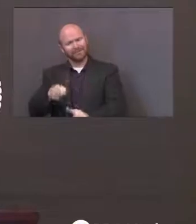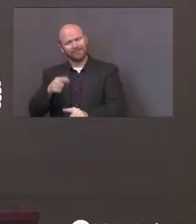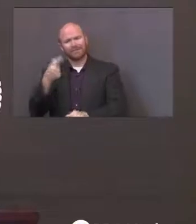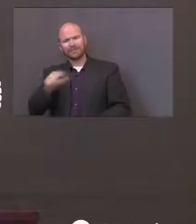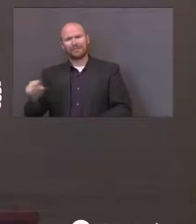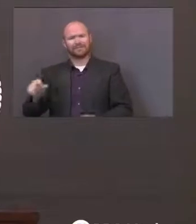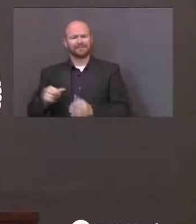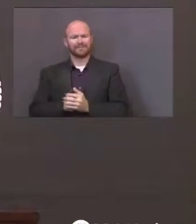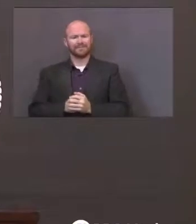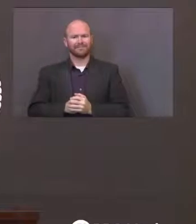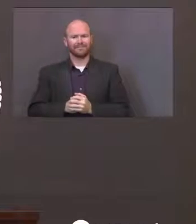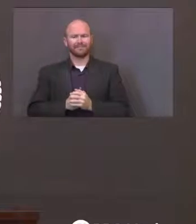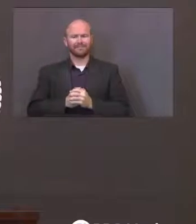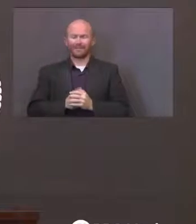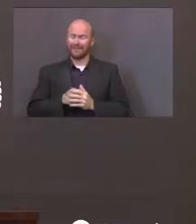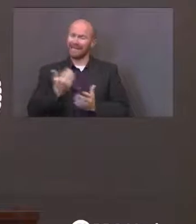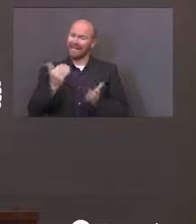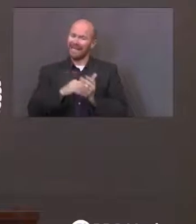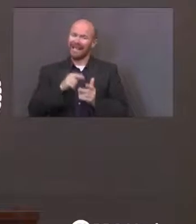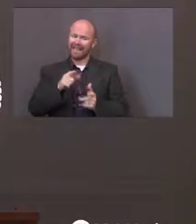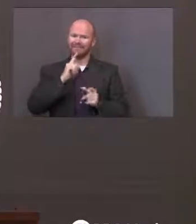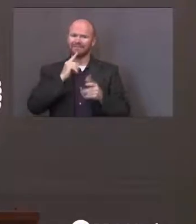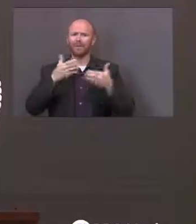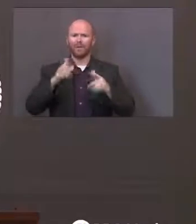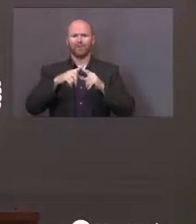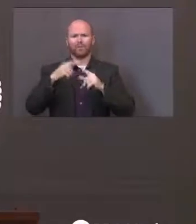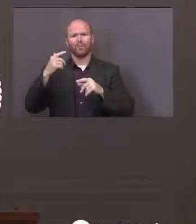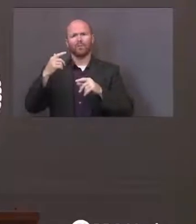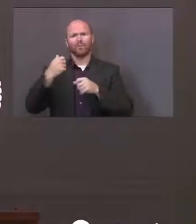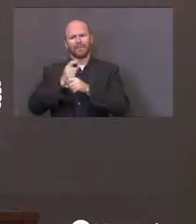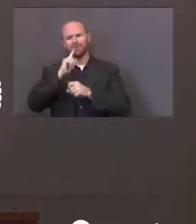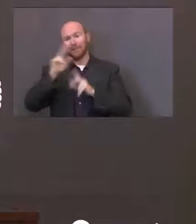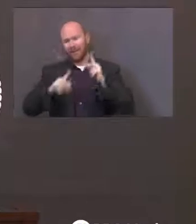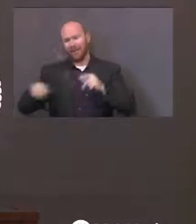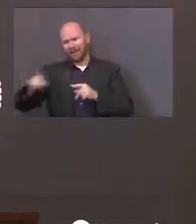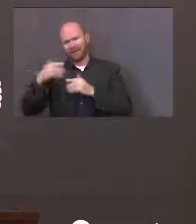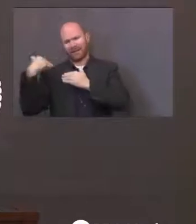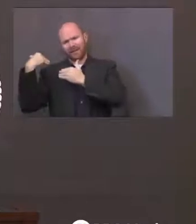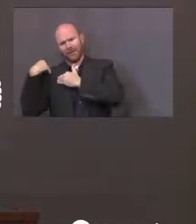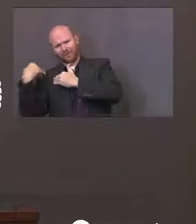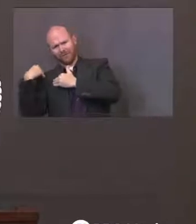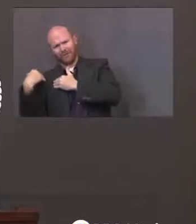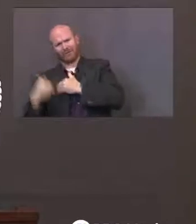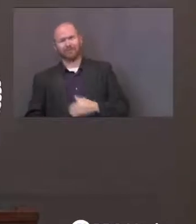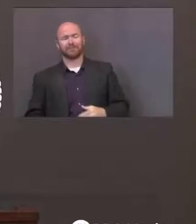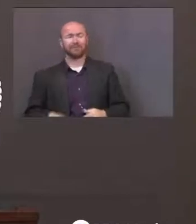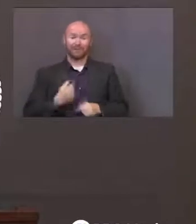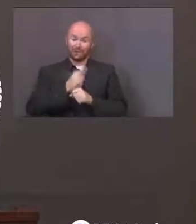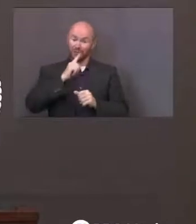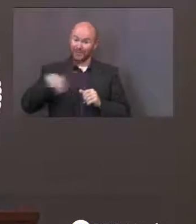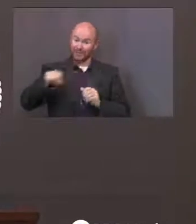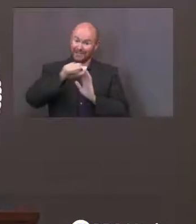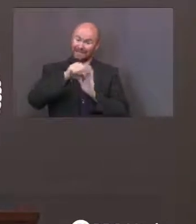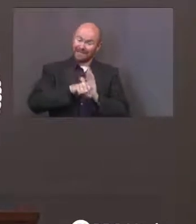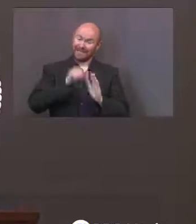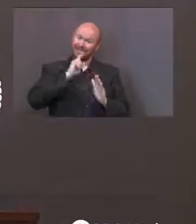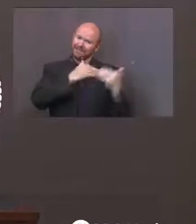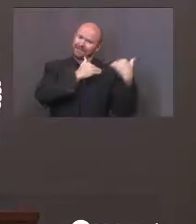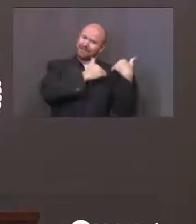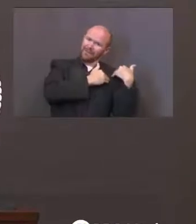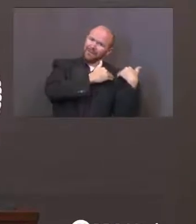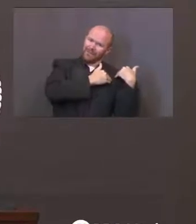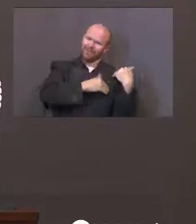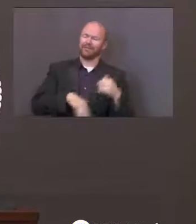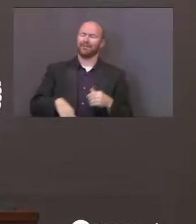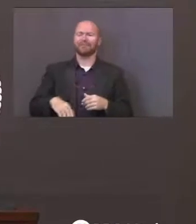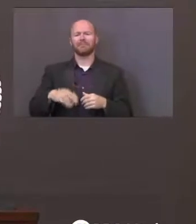next week to make that accomplished. So it's a way to hold people accountable, to hold the state accountable for our response as we work closely. I